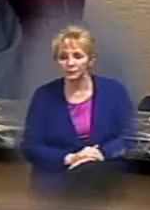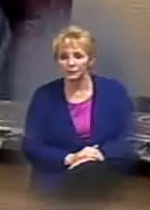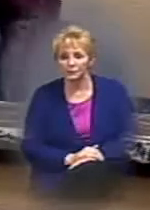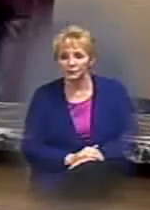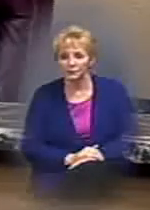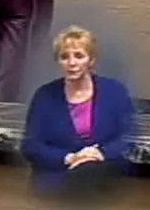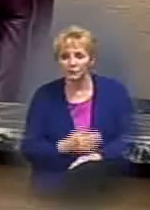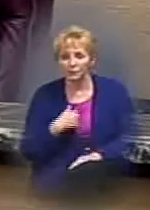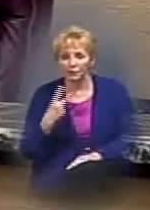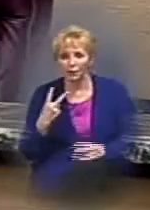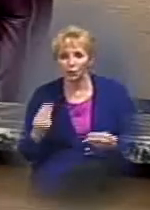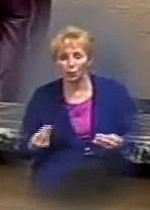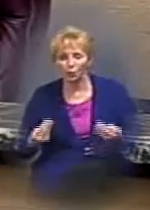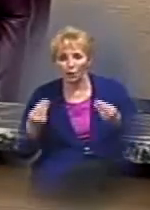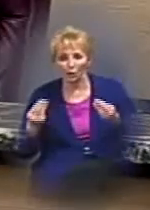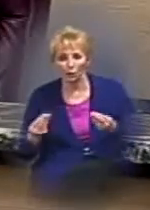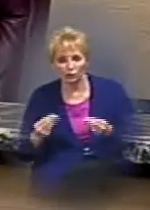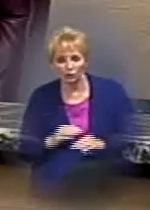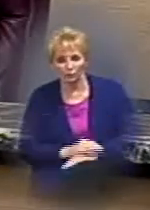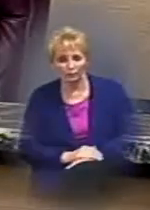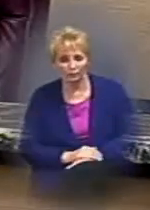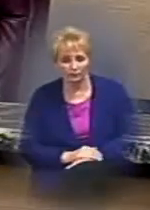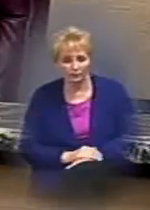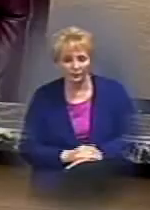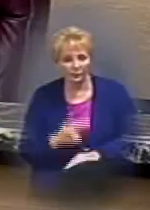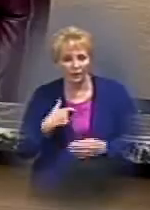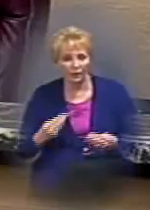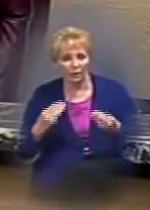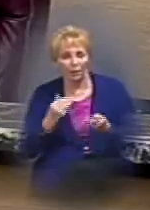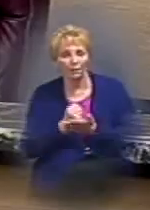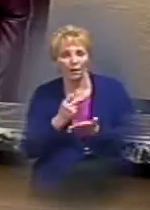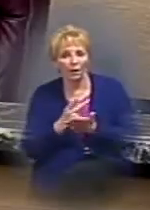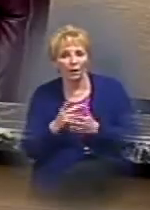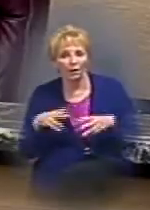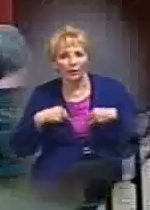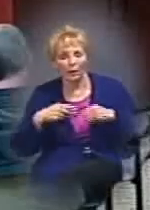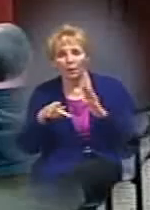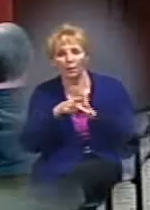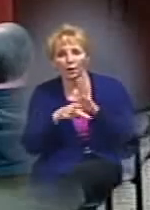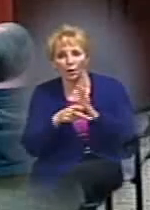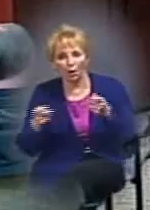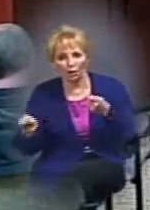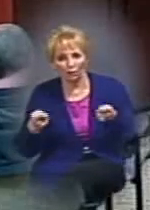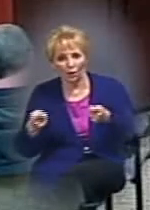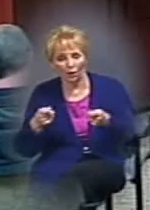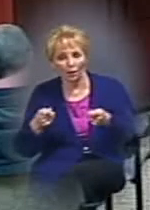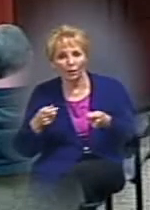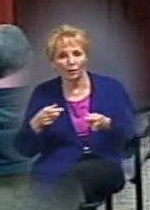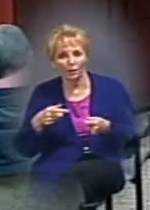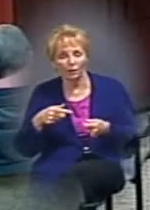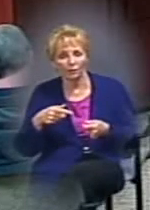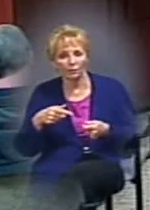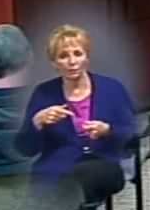We have two motions, gentlemen. I move to approve and adopt a policy governing public